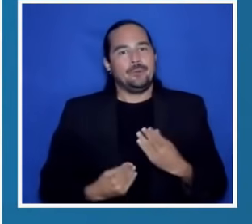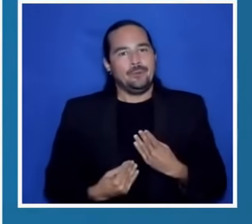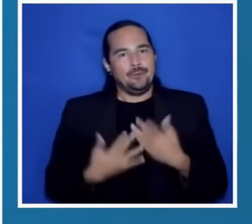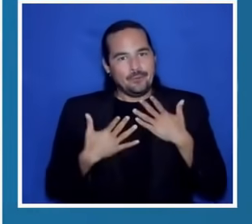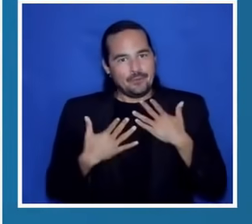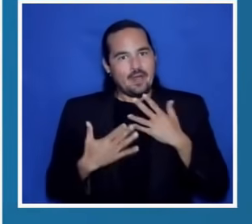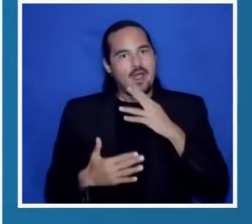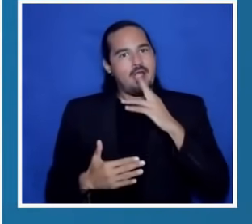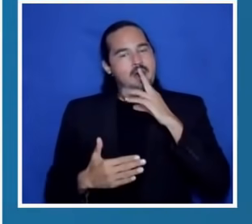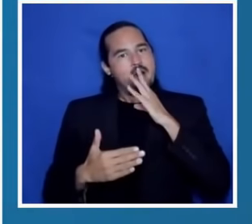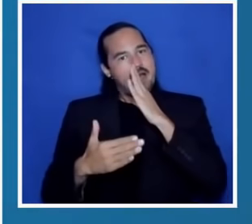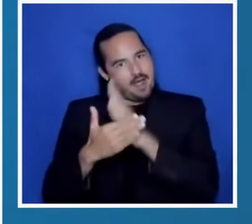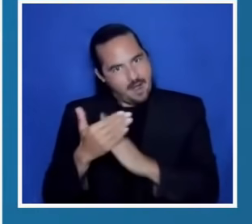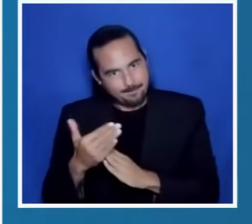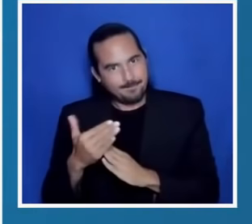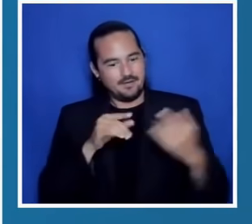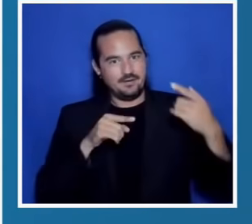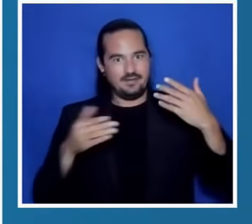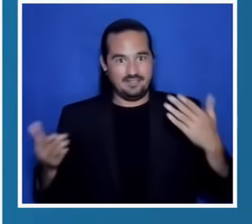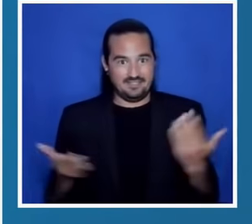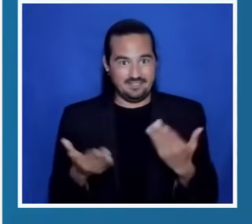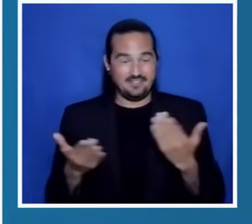took the time to be here.